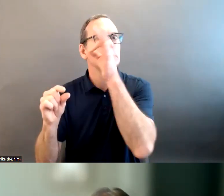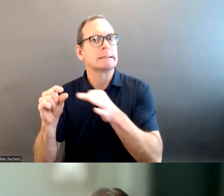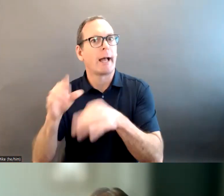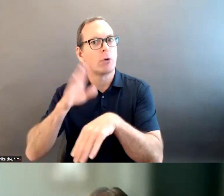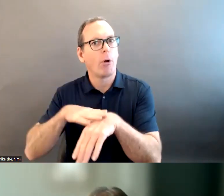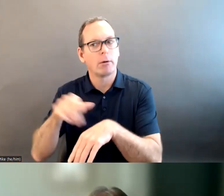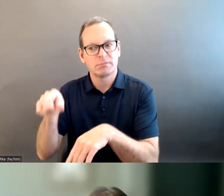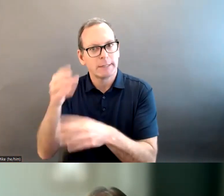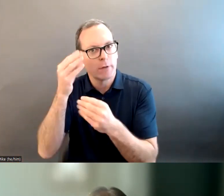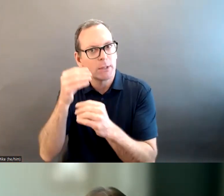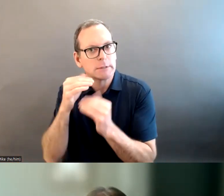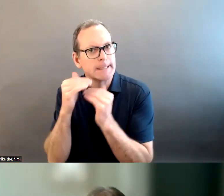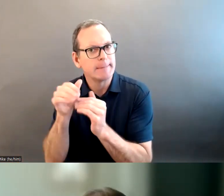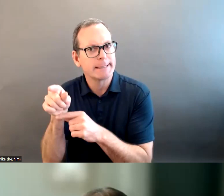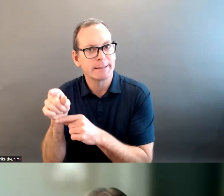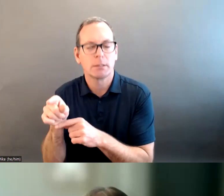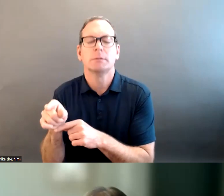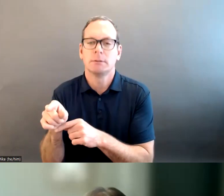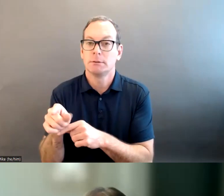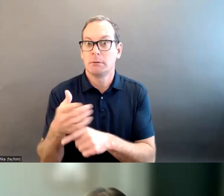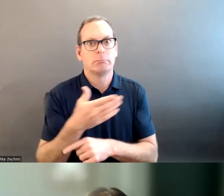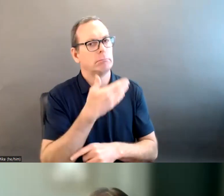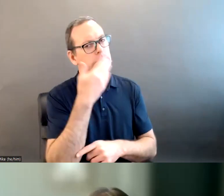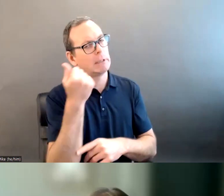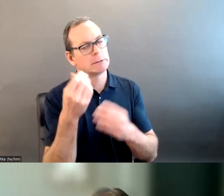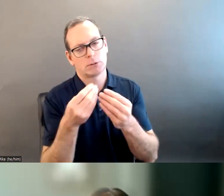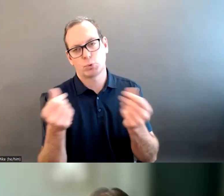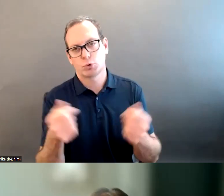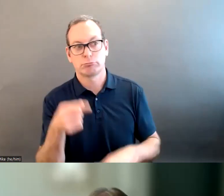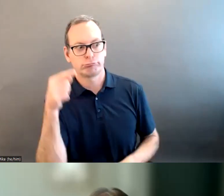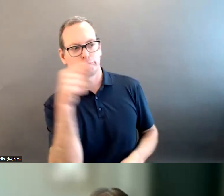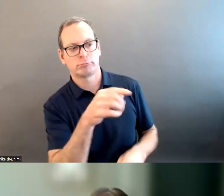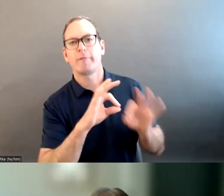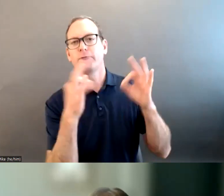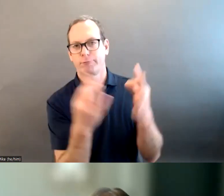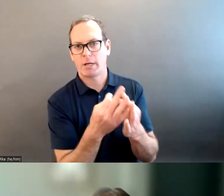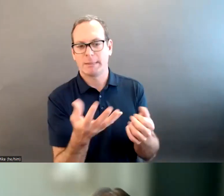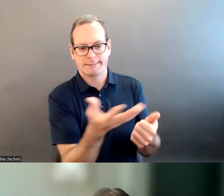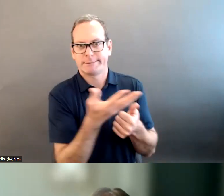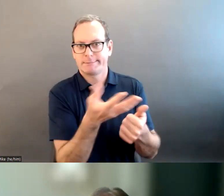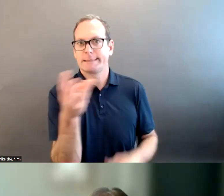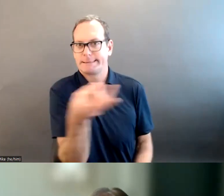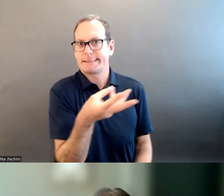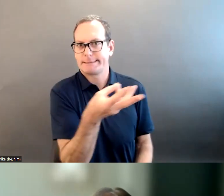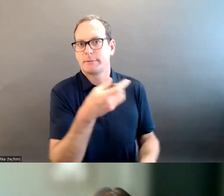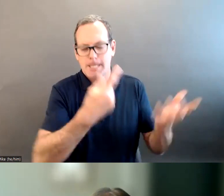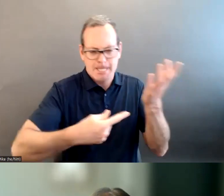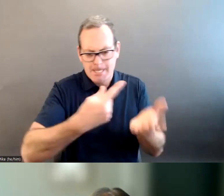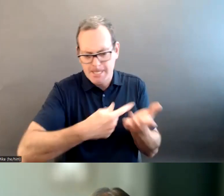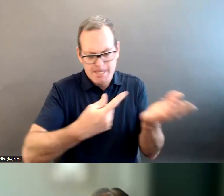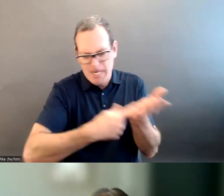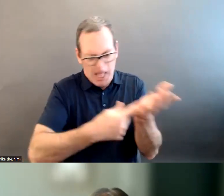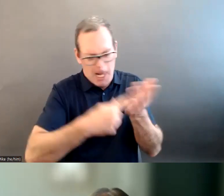agreement, because otherwise some government person is going to make the decision in your place. True.